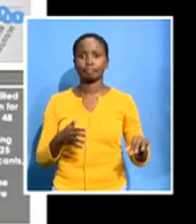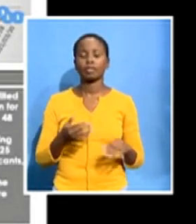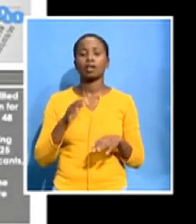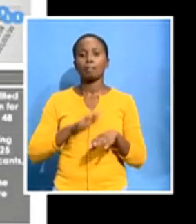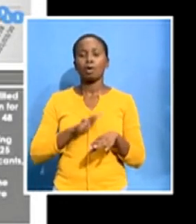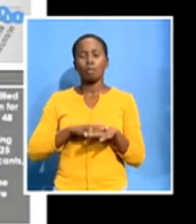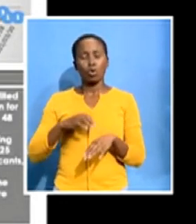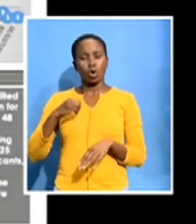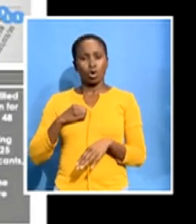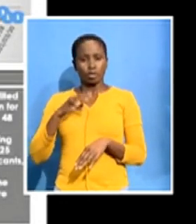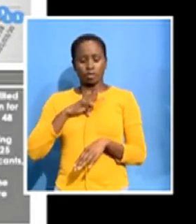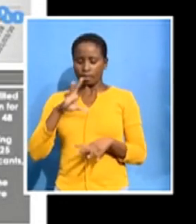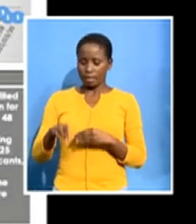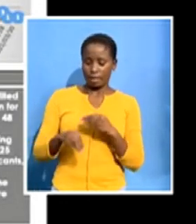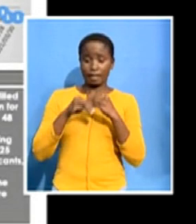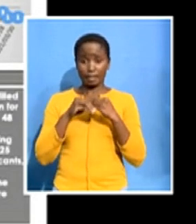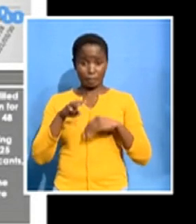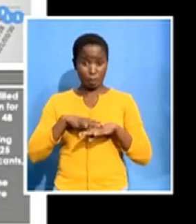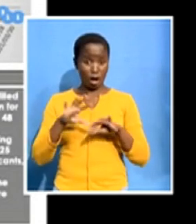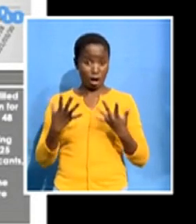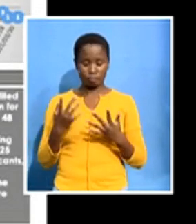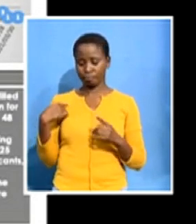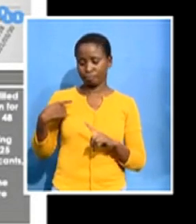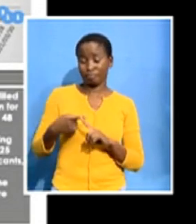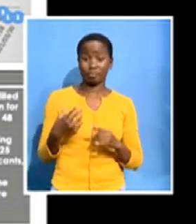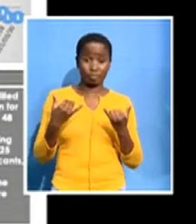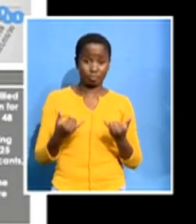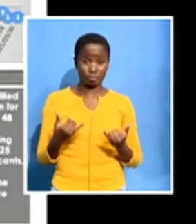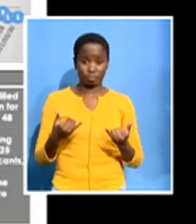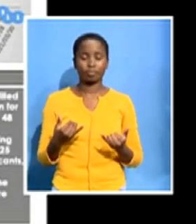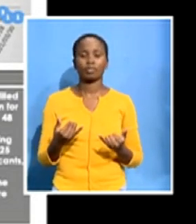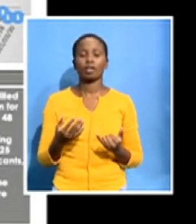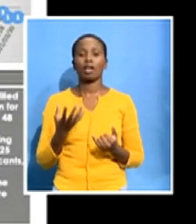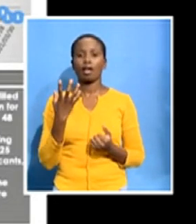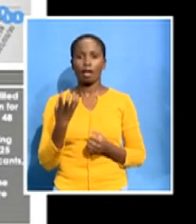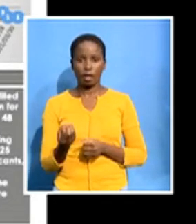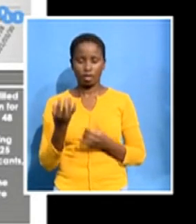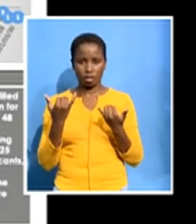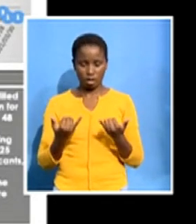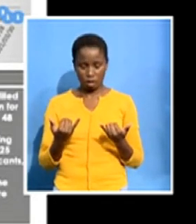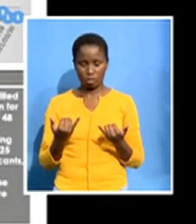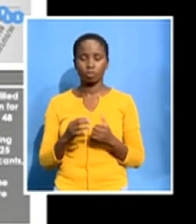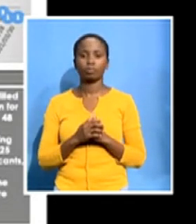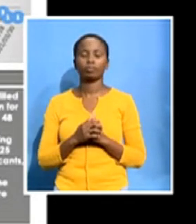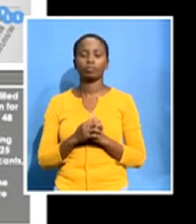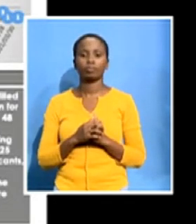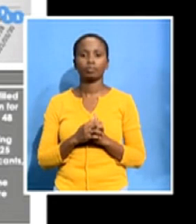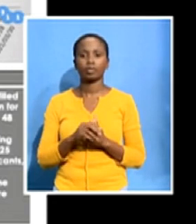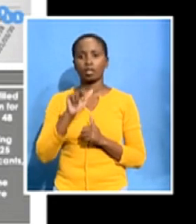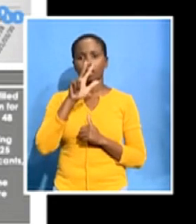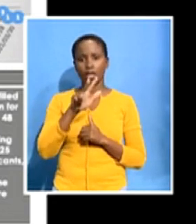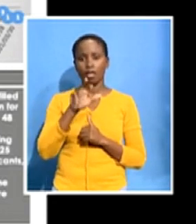up to date, we have now added in 834 filled posts across the